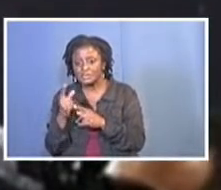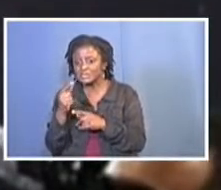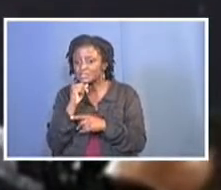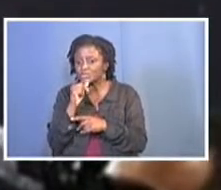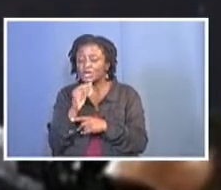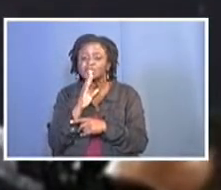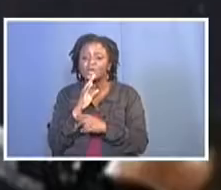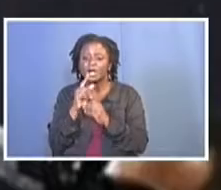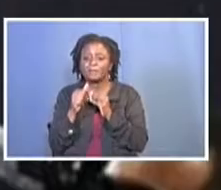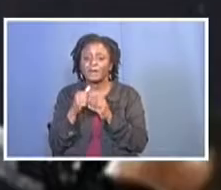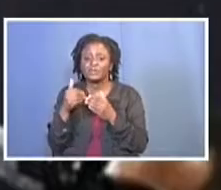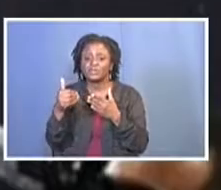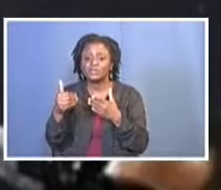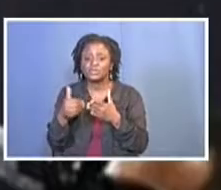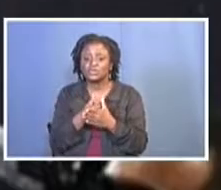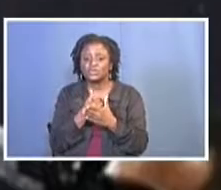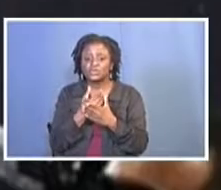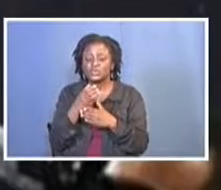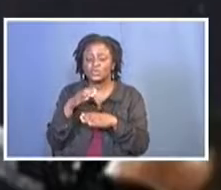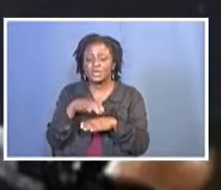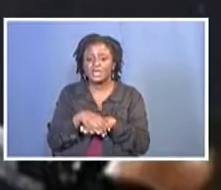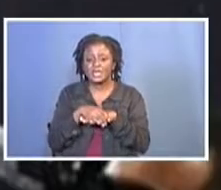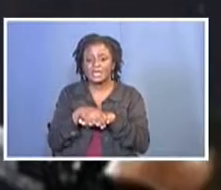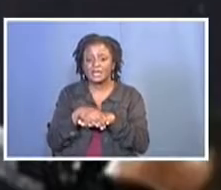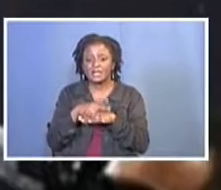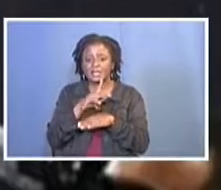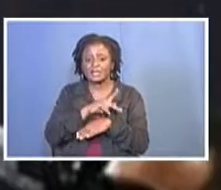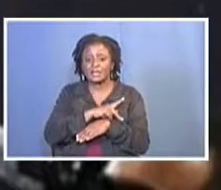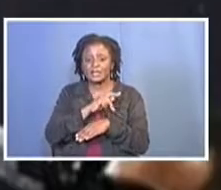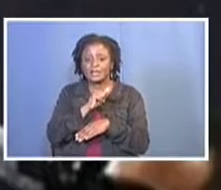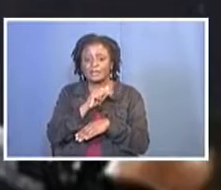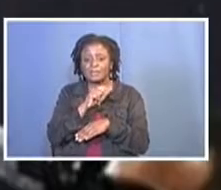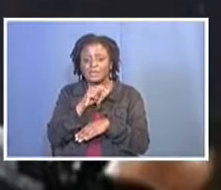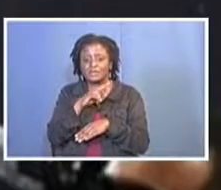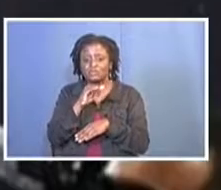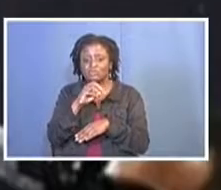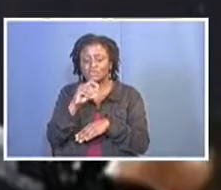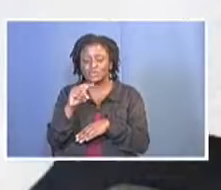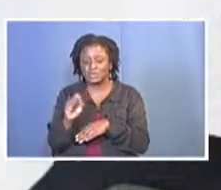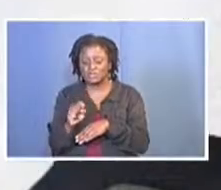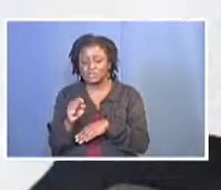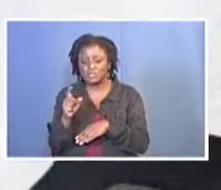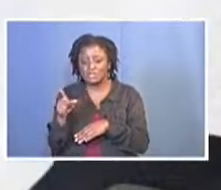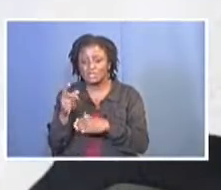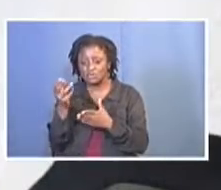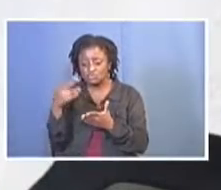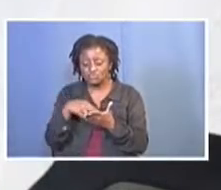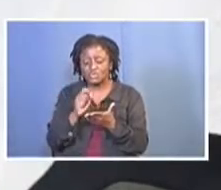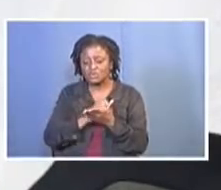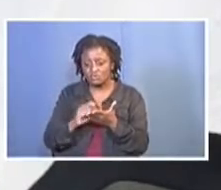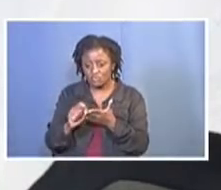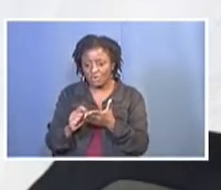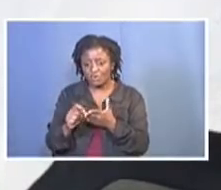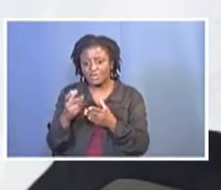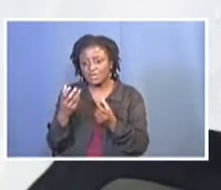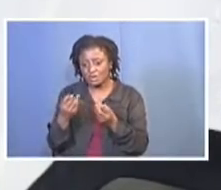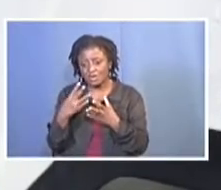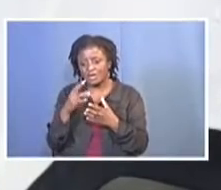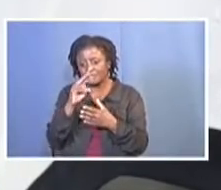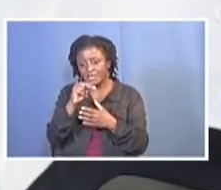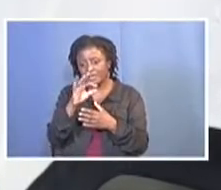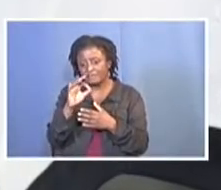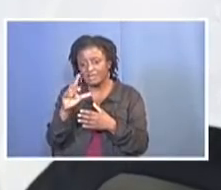word about the New England Patriots. He rewrote much of the NFL record book and personal team accomplishments with the